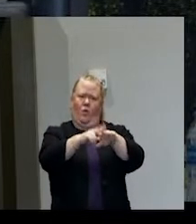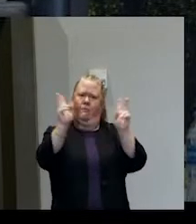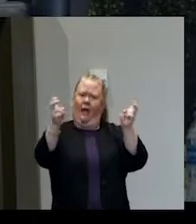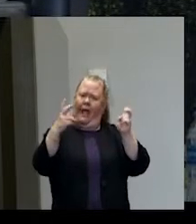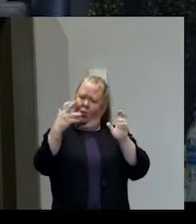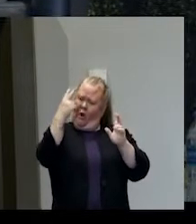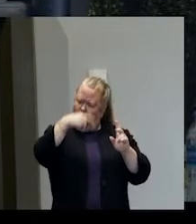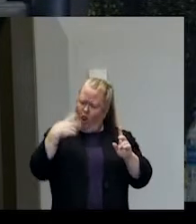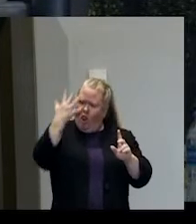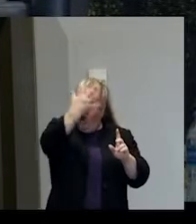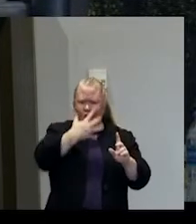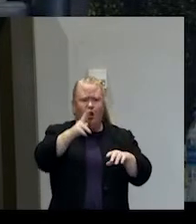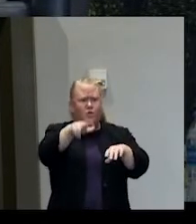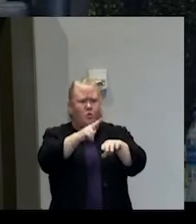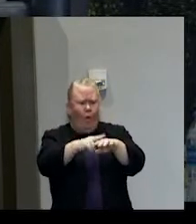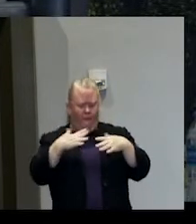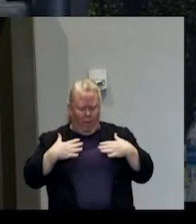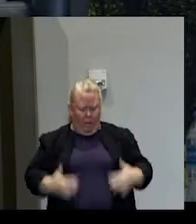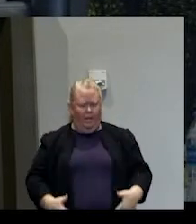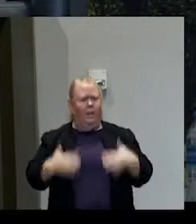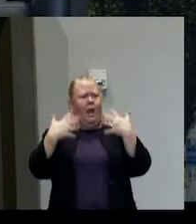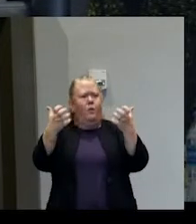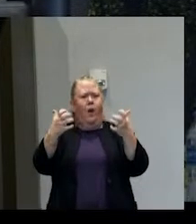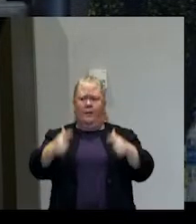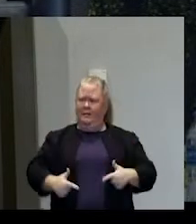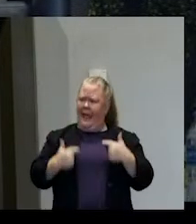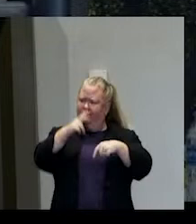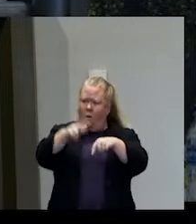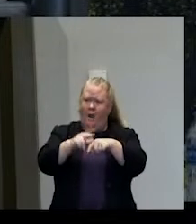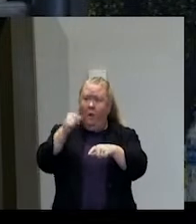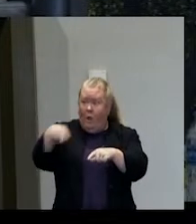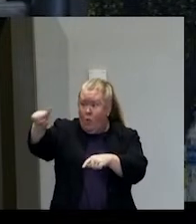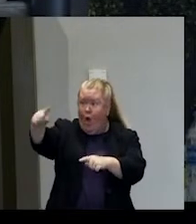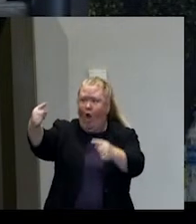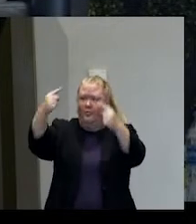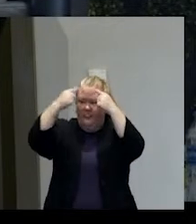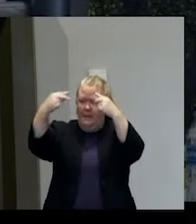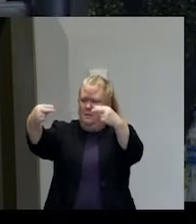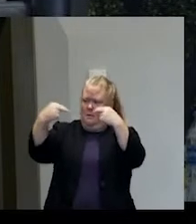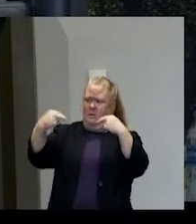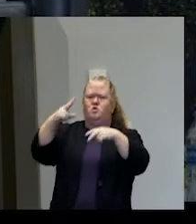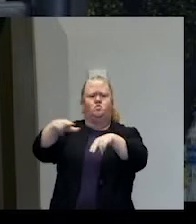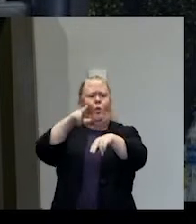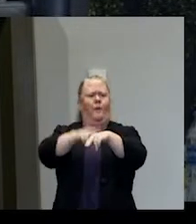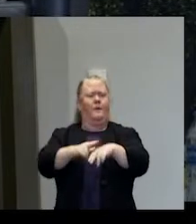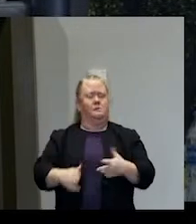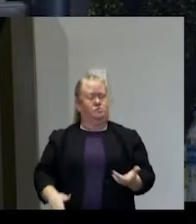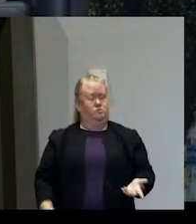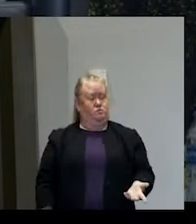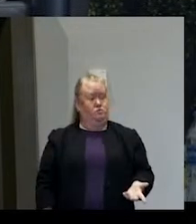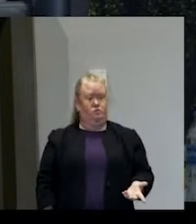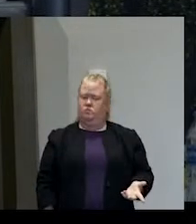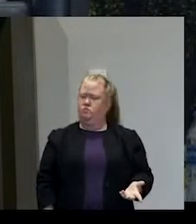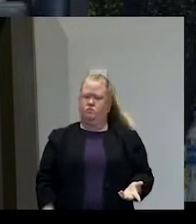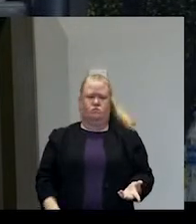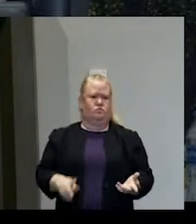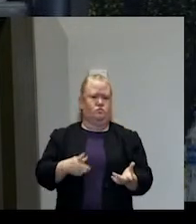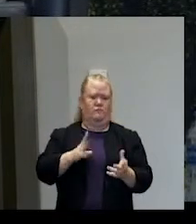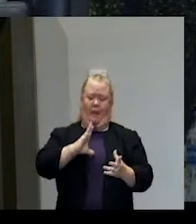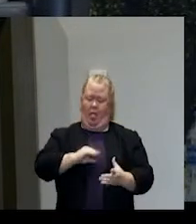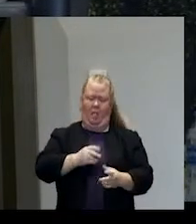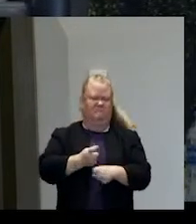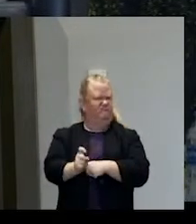look normal. I need to have a life that's normal. I need everyone to think I'm normal. And it was damaging for my